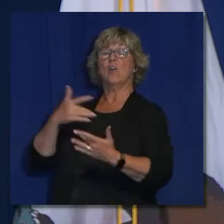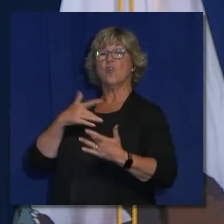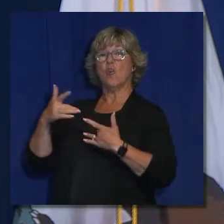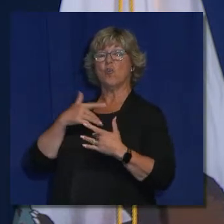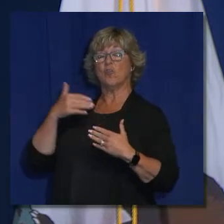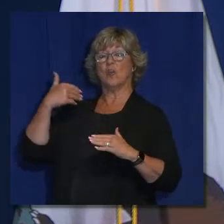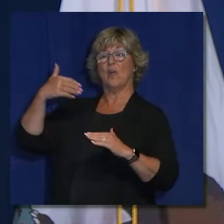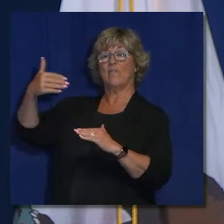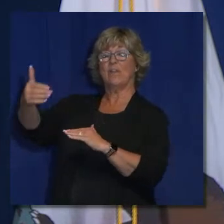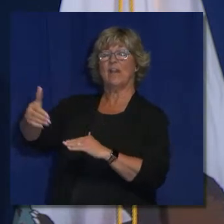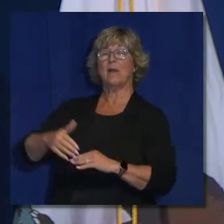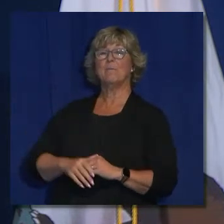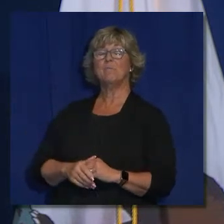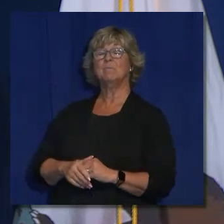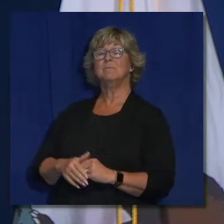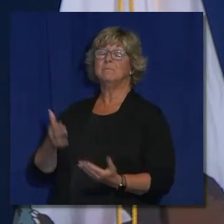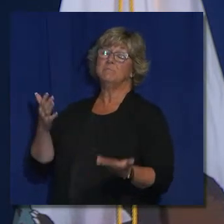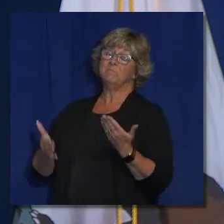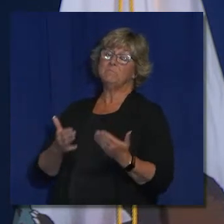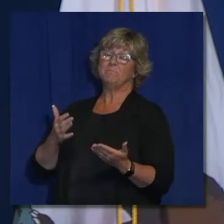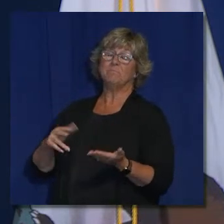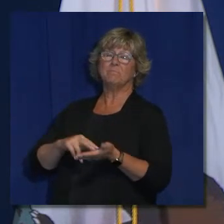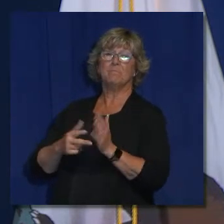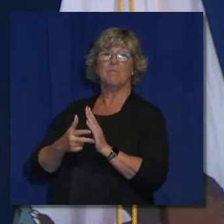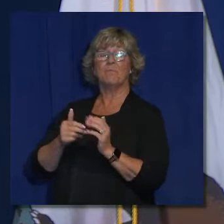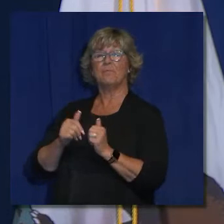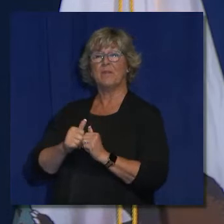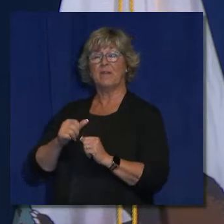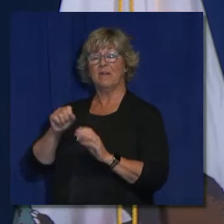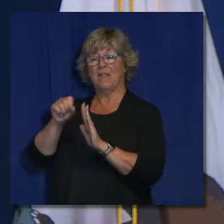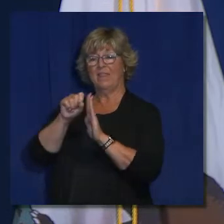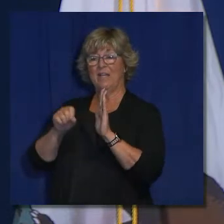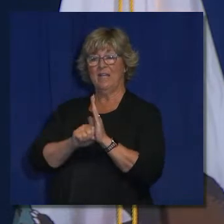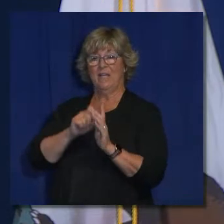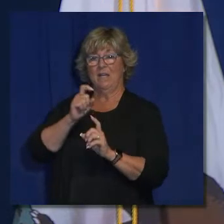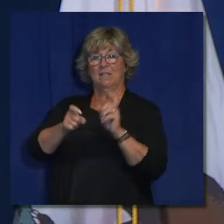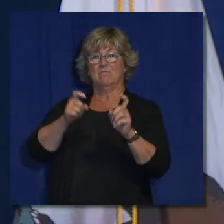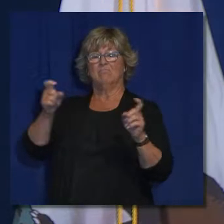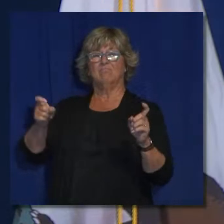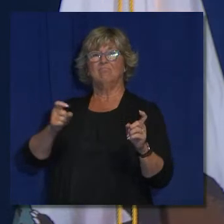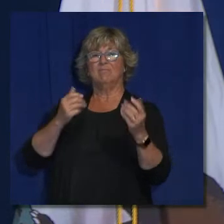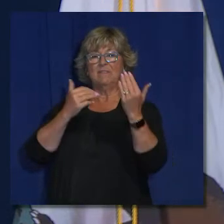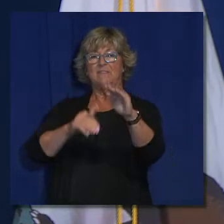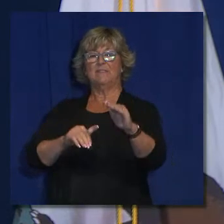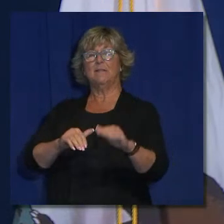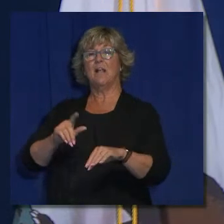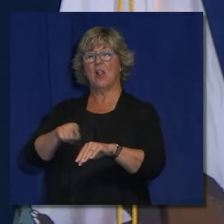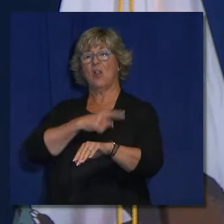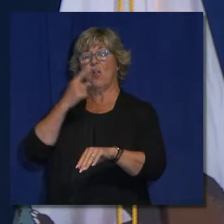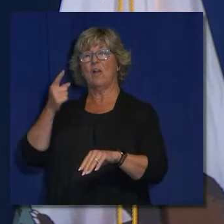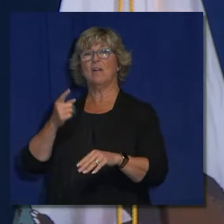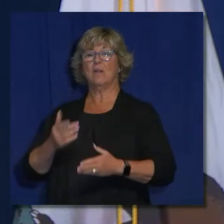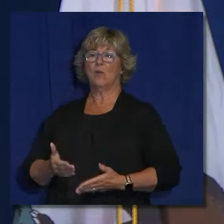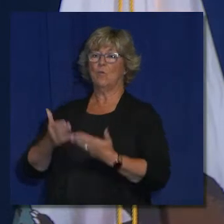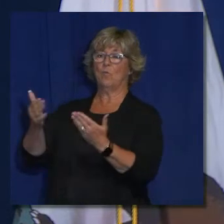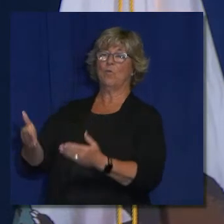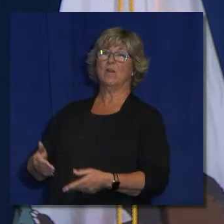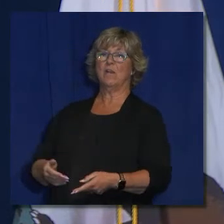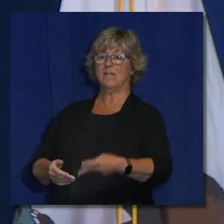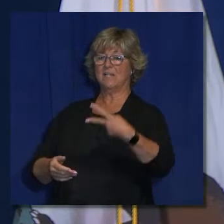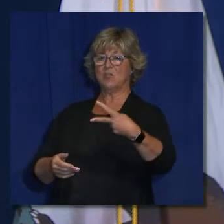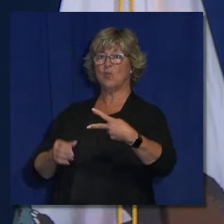over time, there could be implications with the state appropriations limit, and they, over time, in the long term, have presented